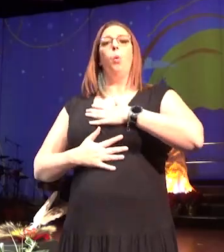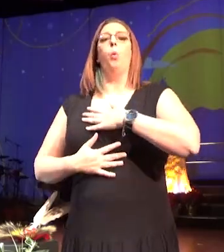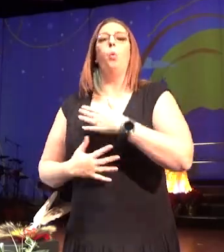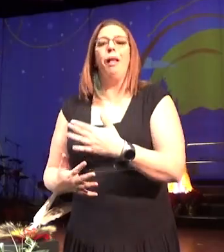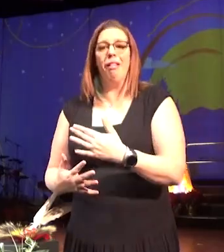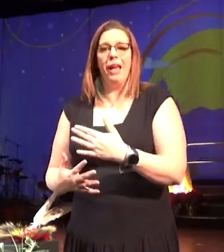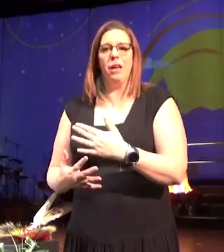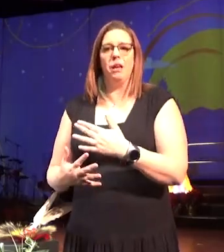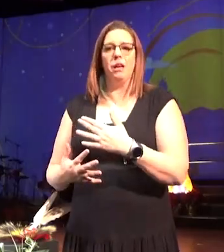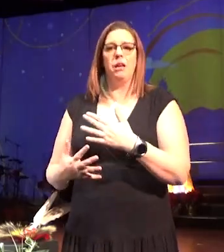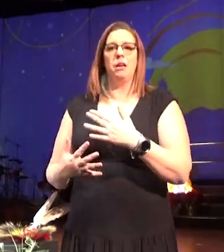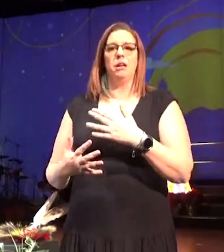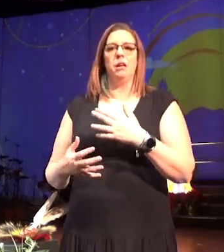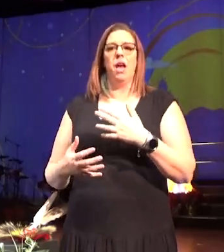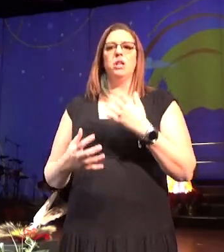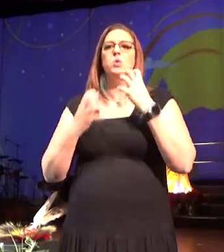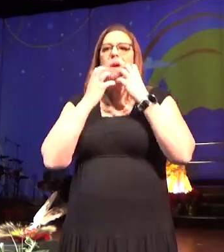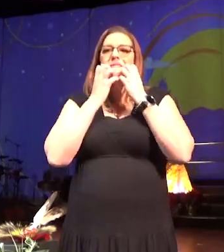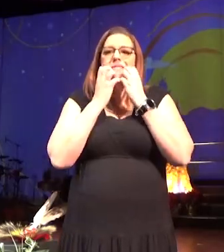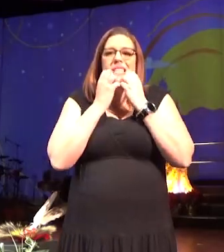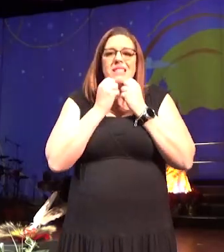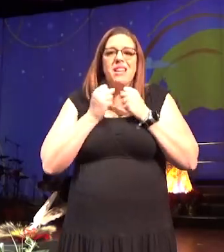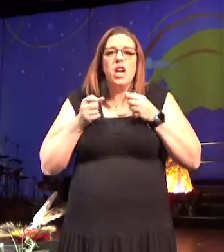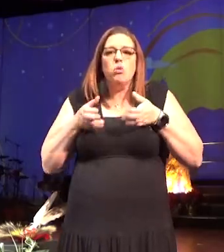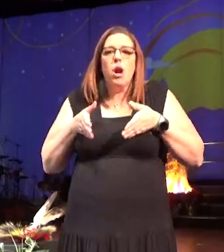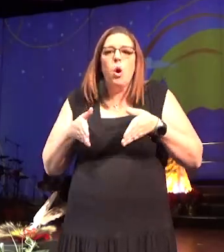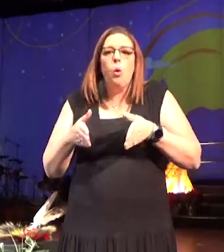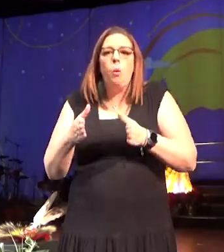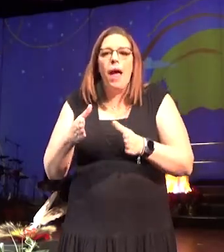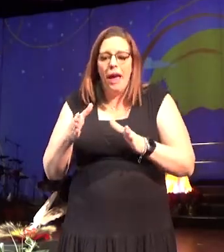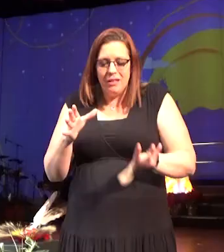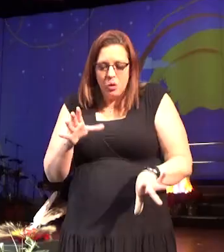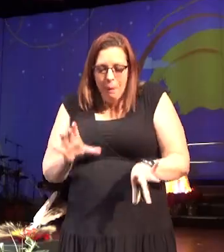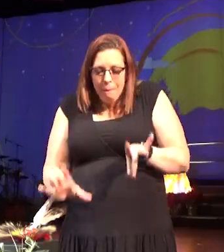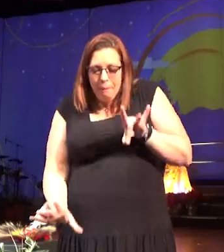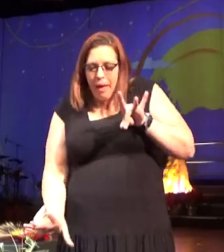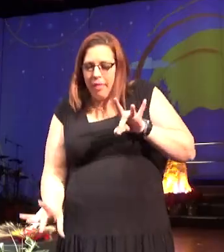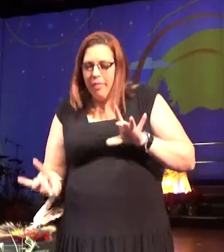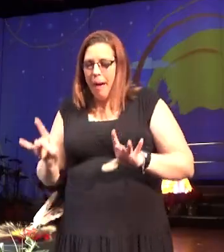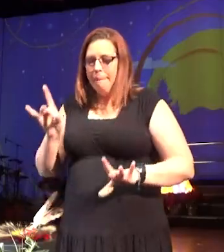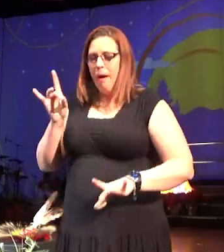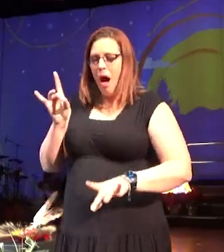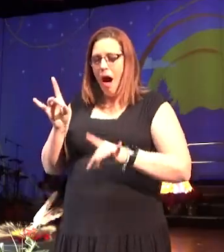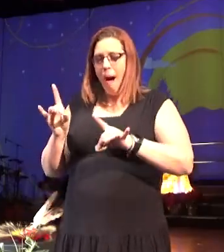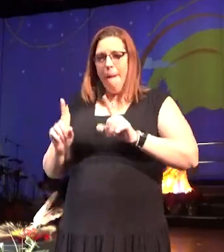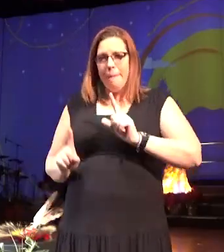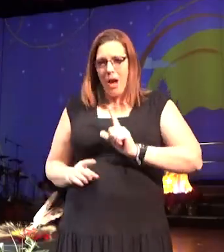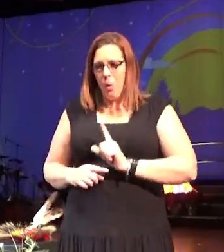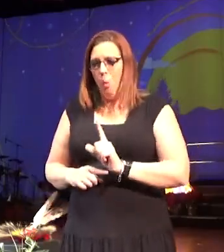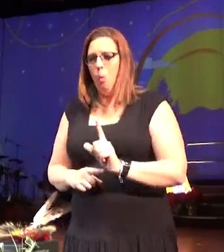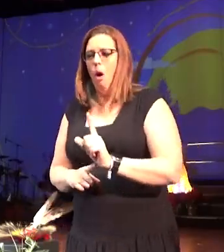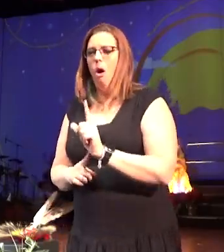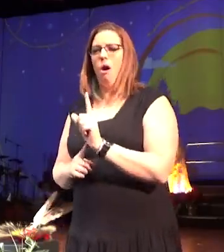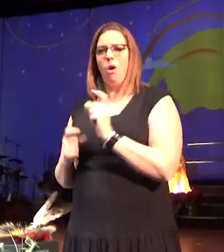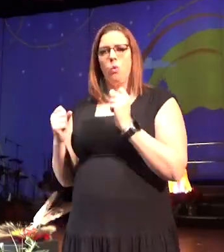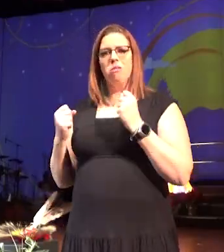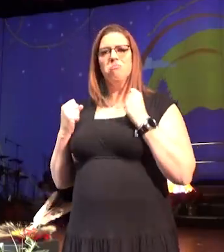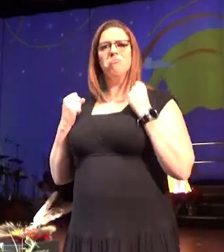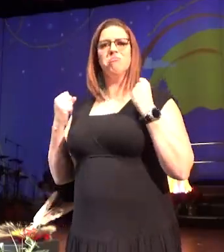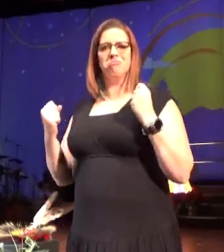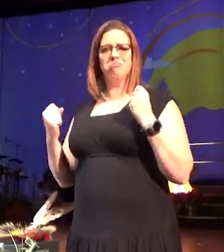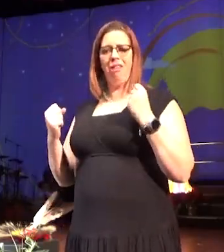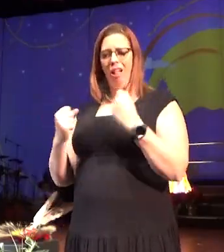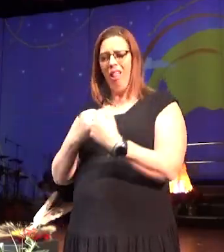to pick these sacred ways up. People must be willing to walk with courage and love and